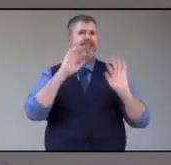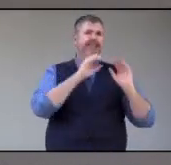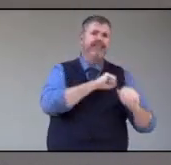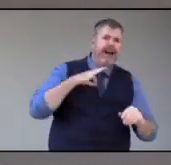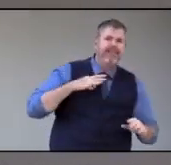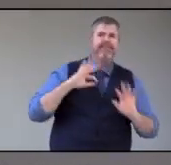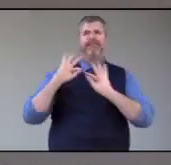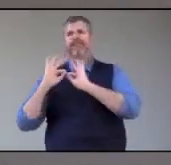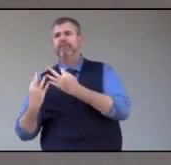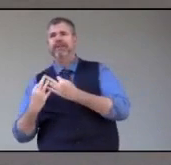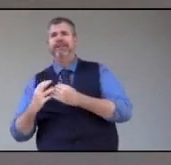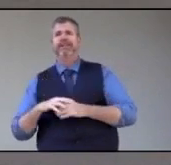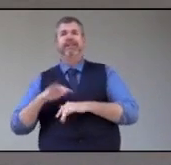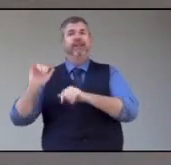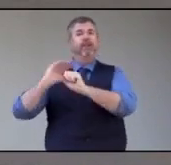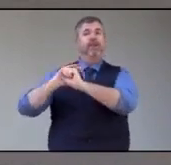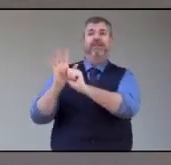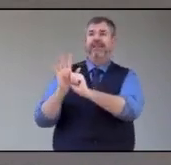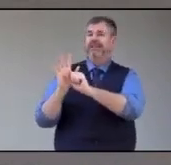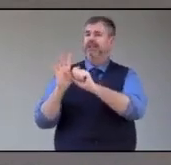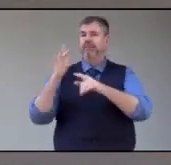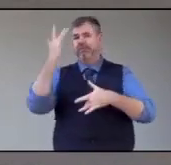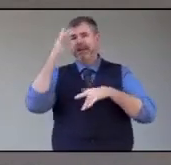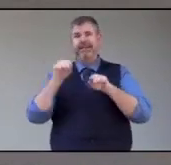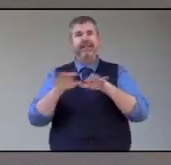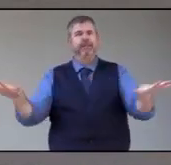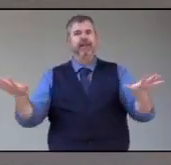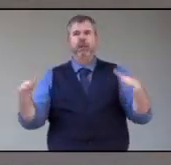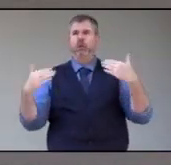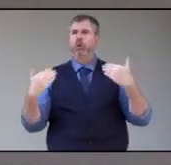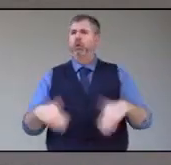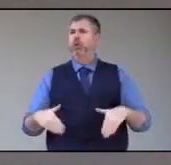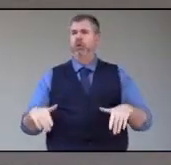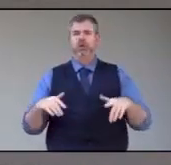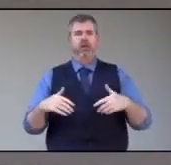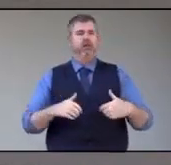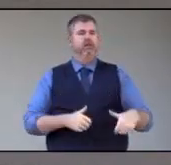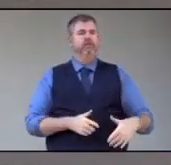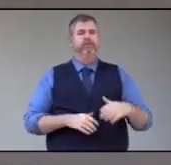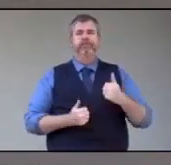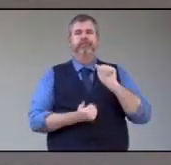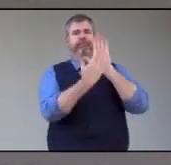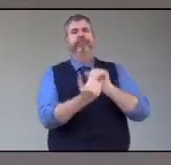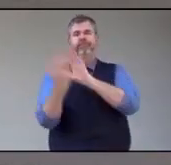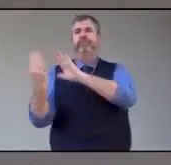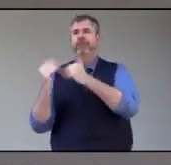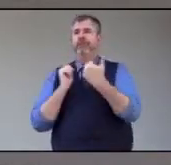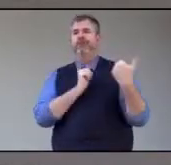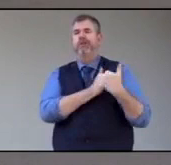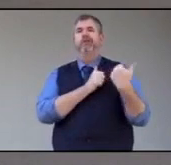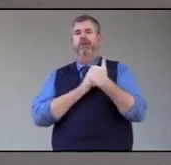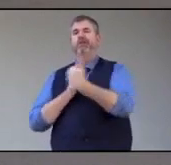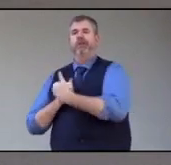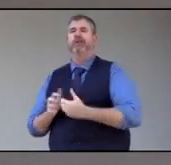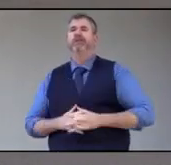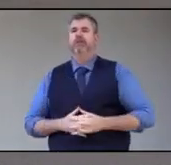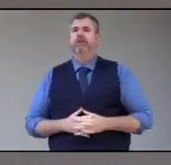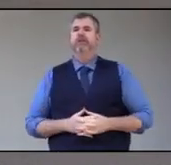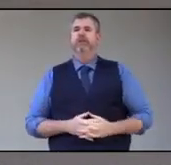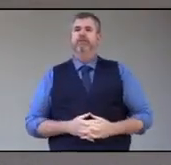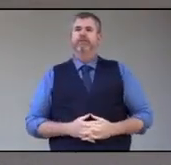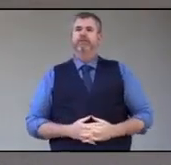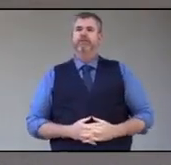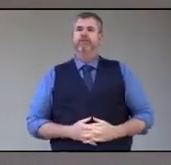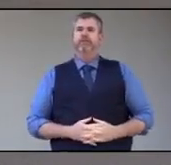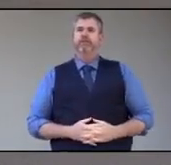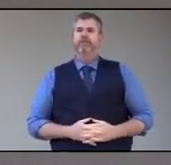pandemic has presented challenges and risks to healthcare workers that go far beyond the norm. Currently, we are caring for ICU patients